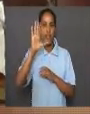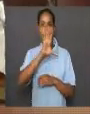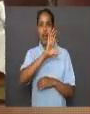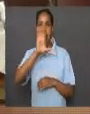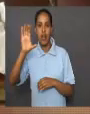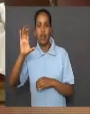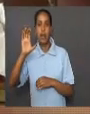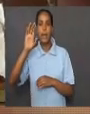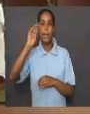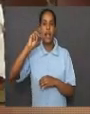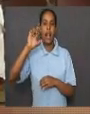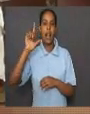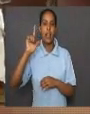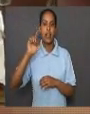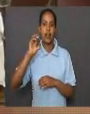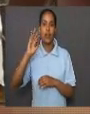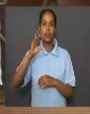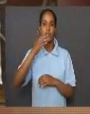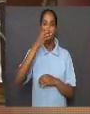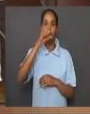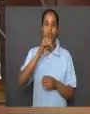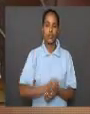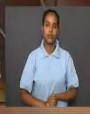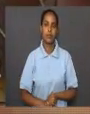500 milliliters of solution.